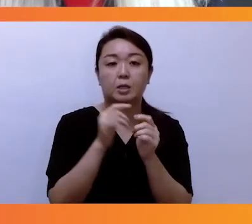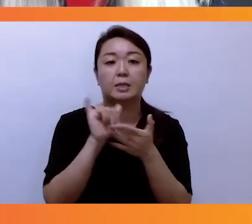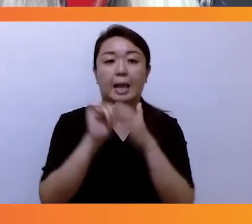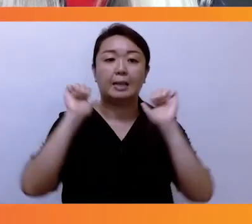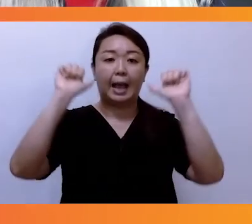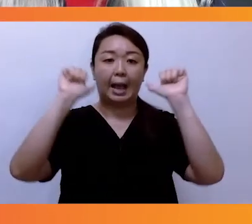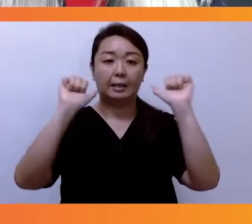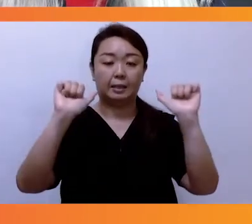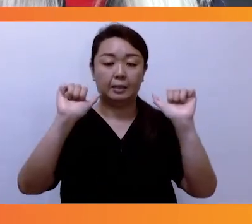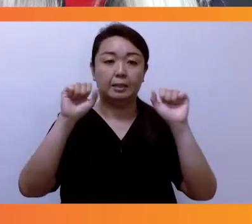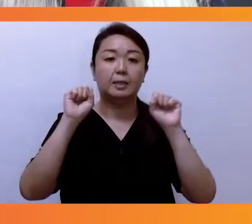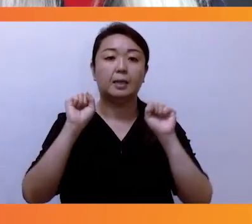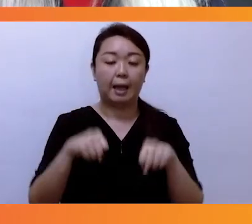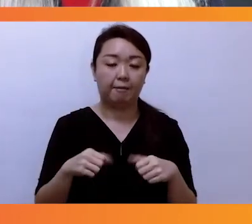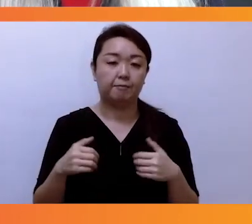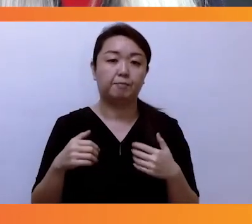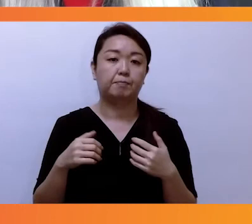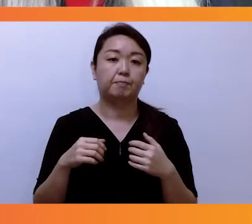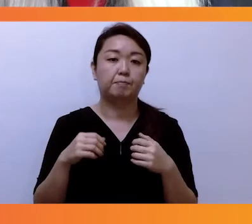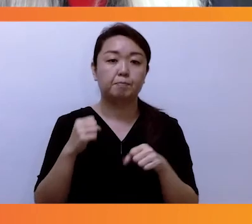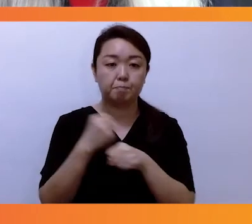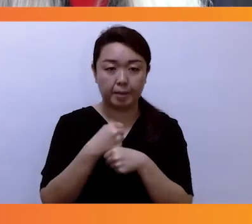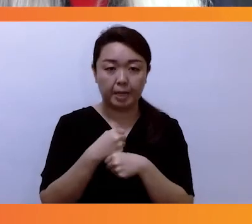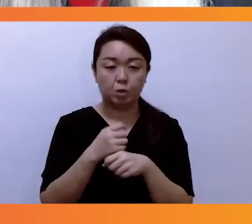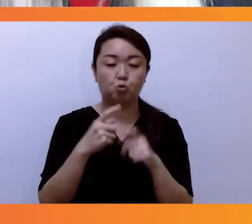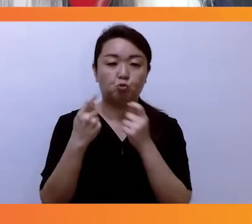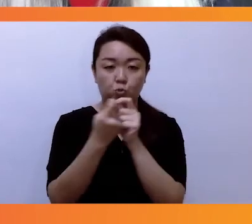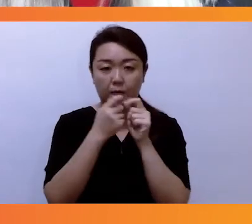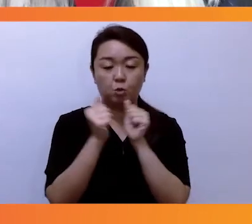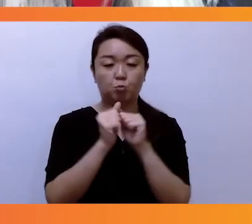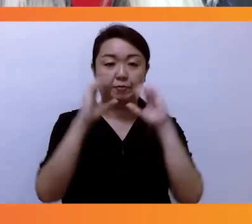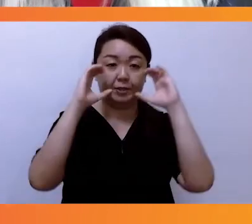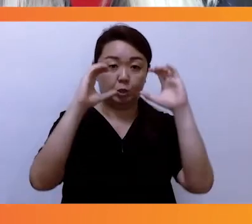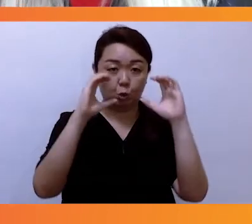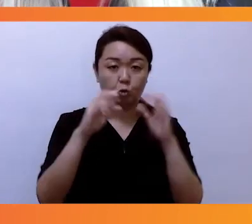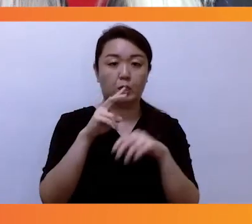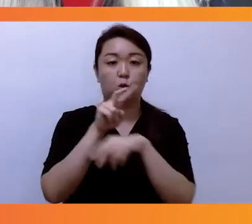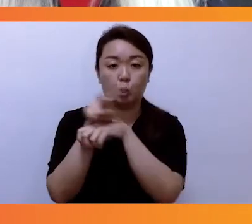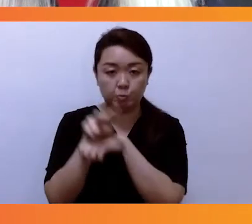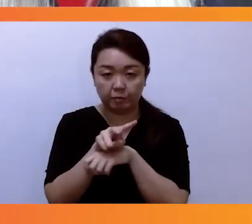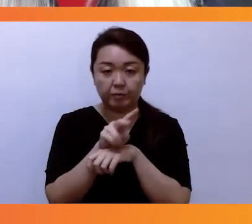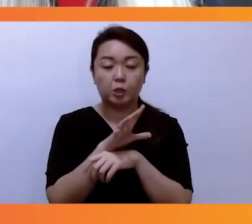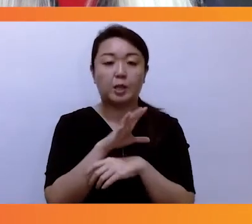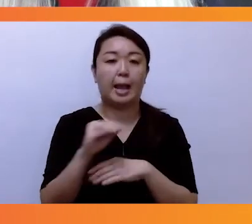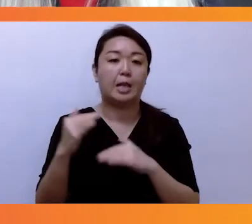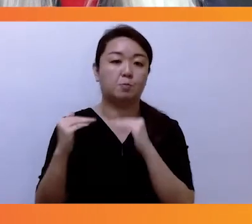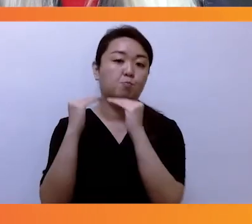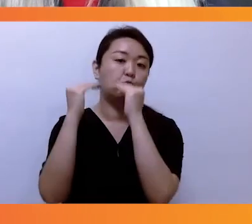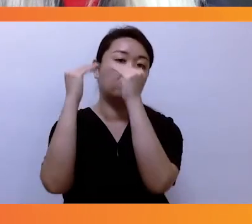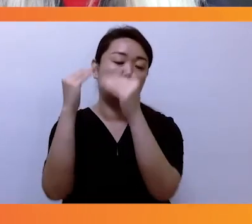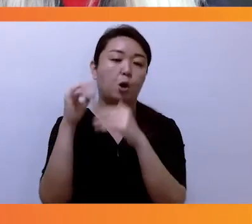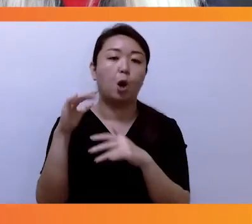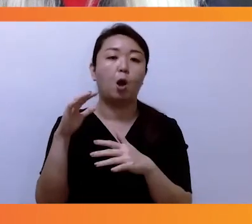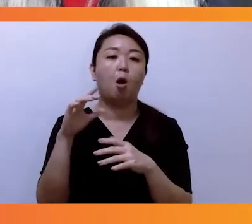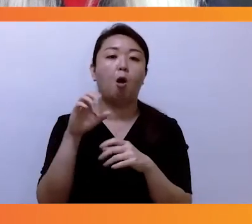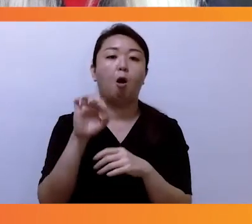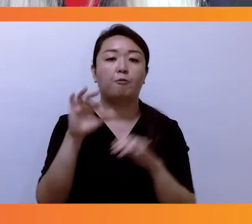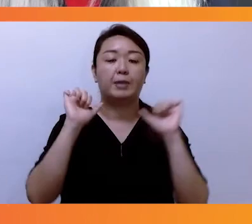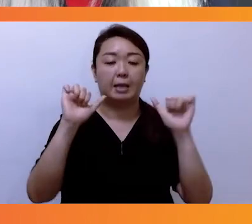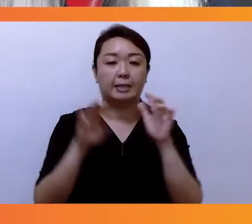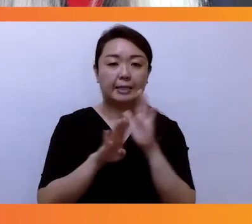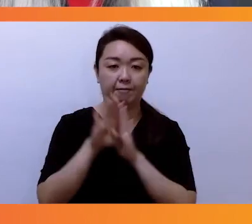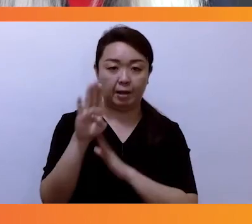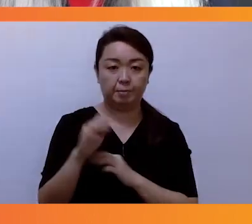some modifications that this athlete has been able to make along with their coach's supervision and the progression of the